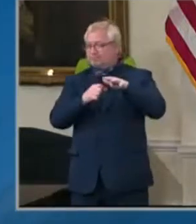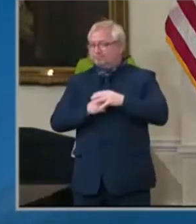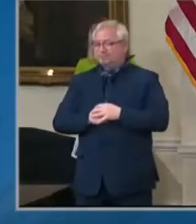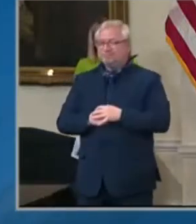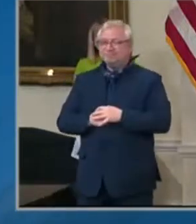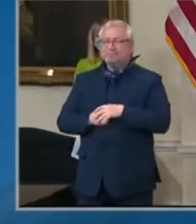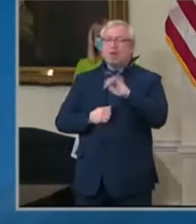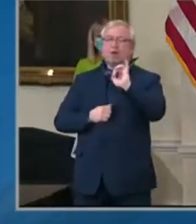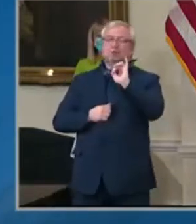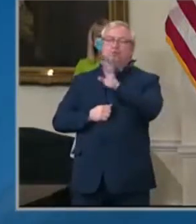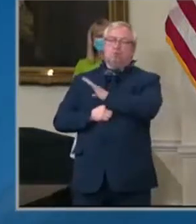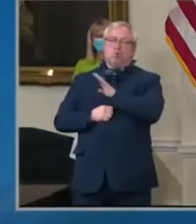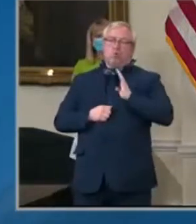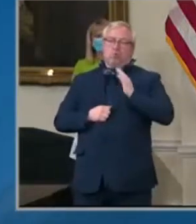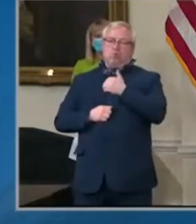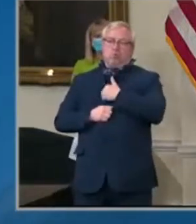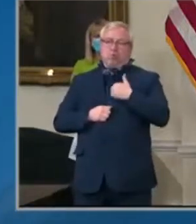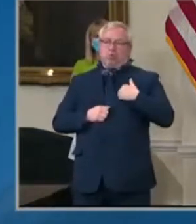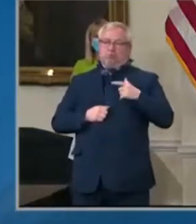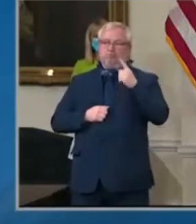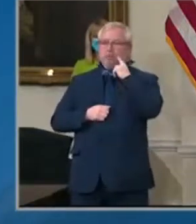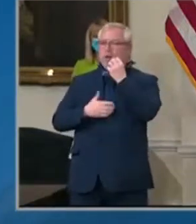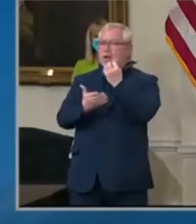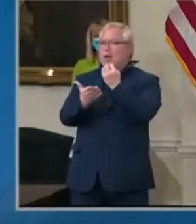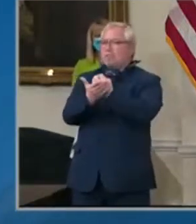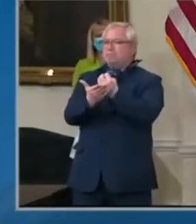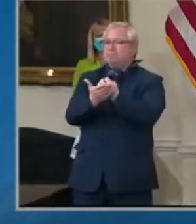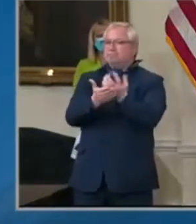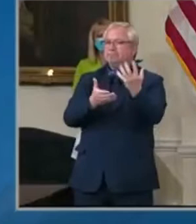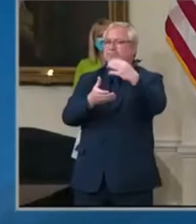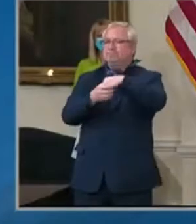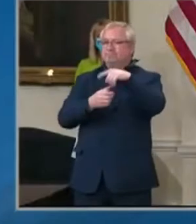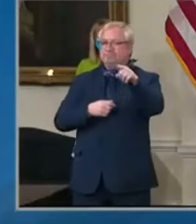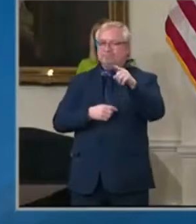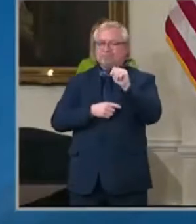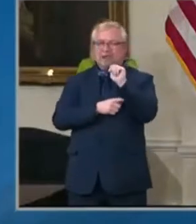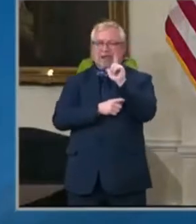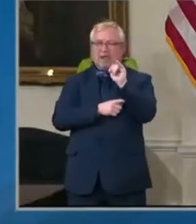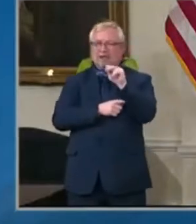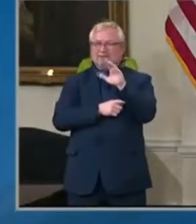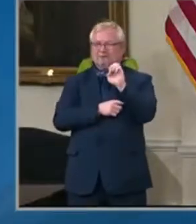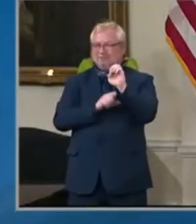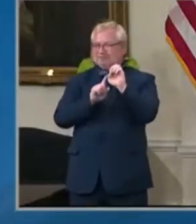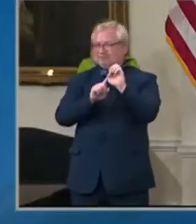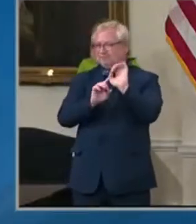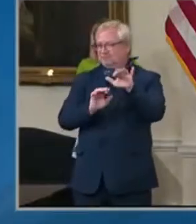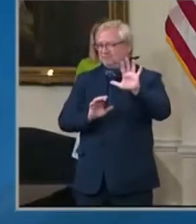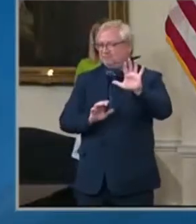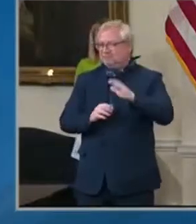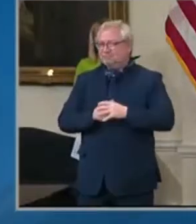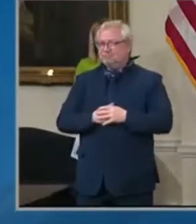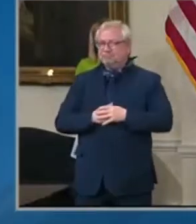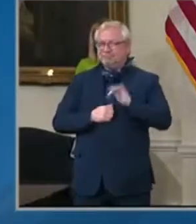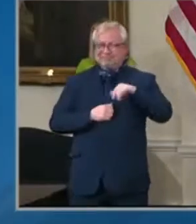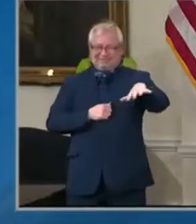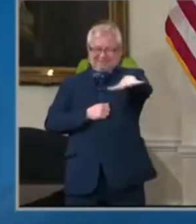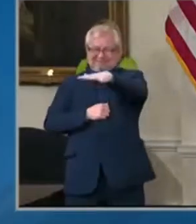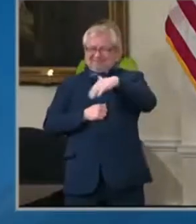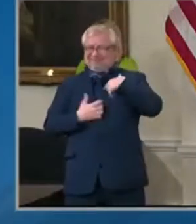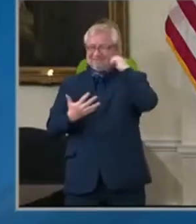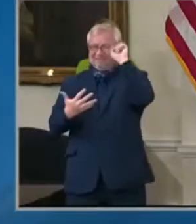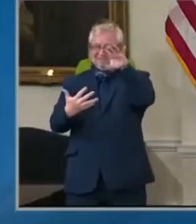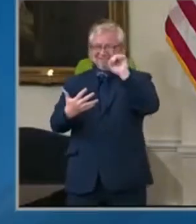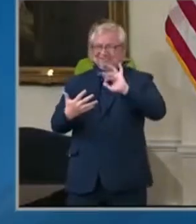Baltimore. The coronavirus recovery team will be advising us and helping guide our